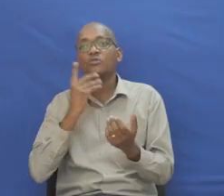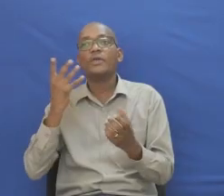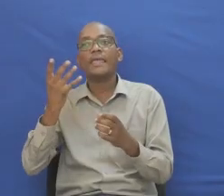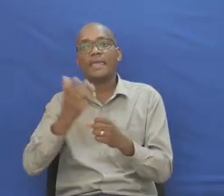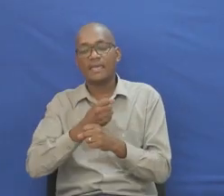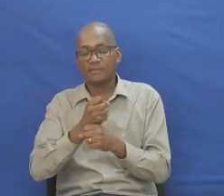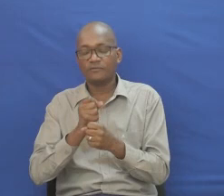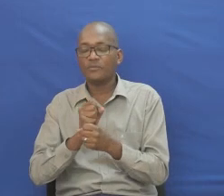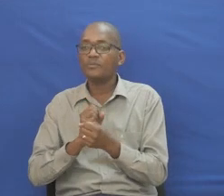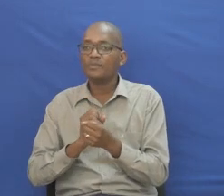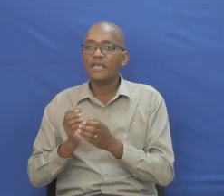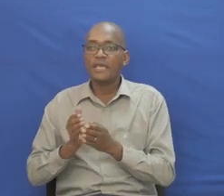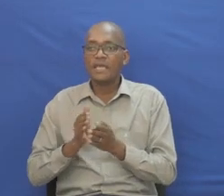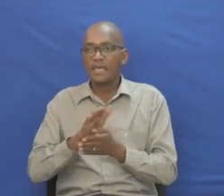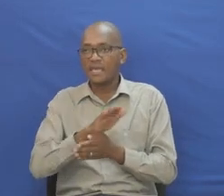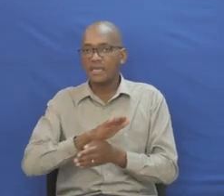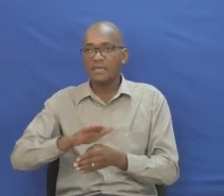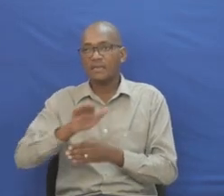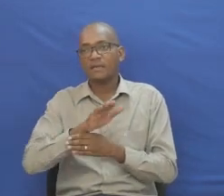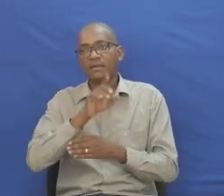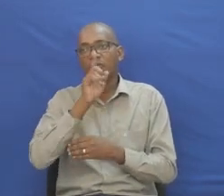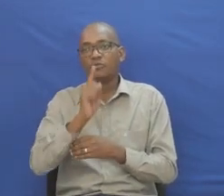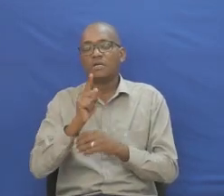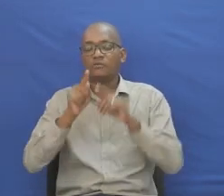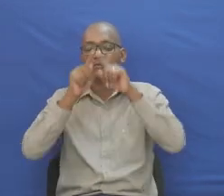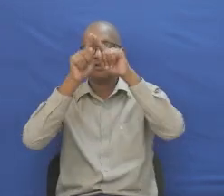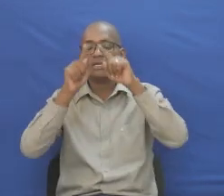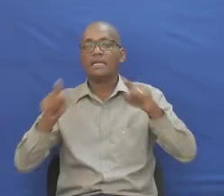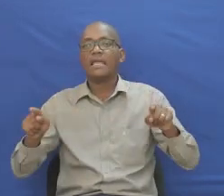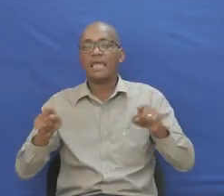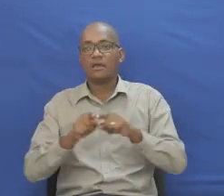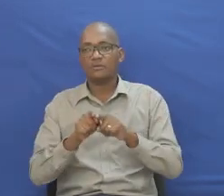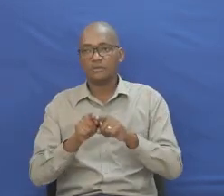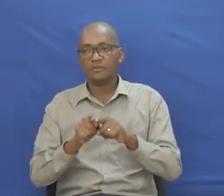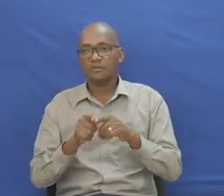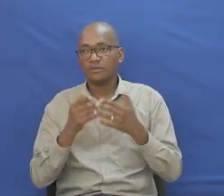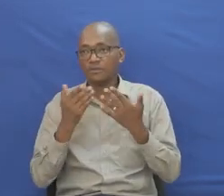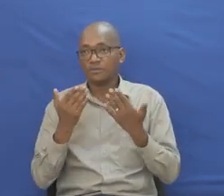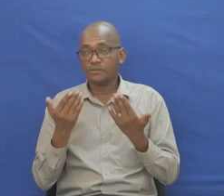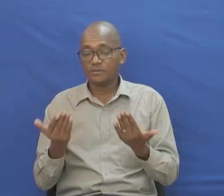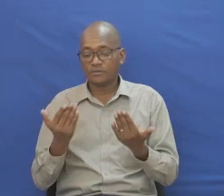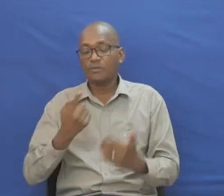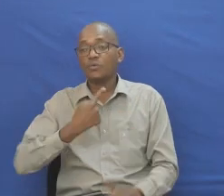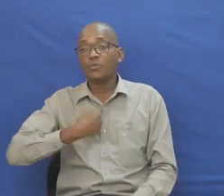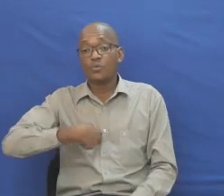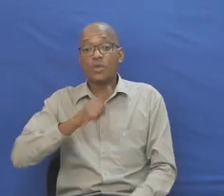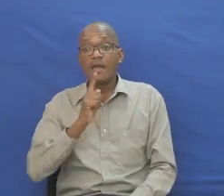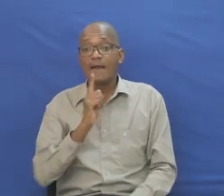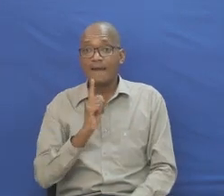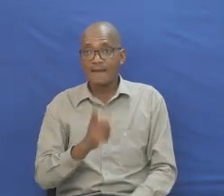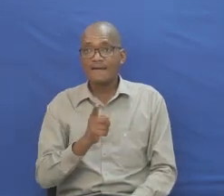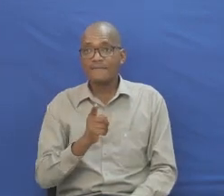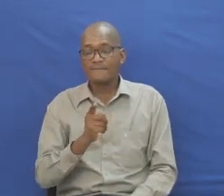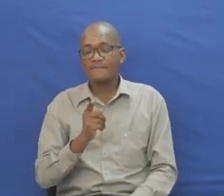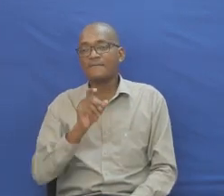triangle. So for the case of generalization in our scalene triangle, this one, we have side A, we have